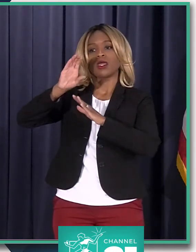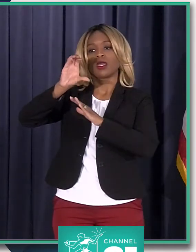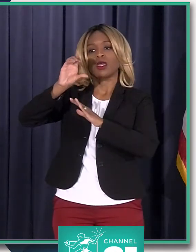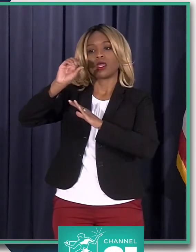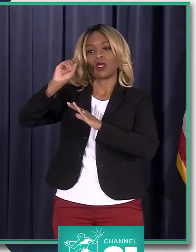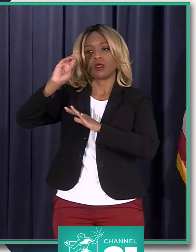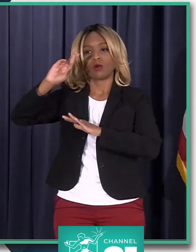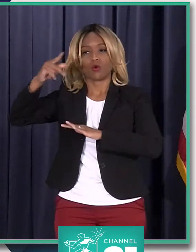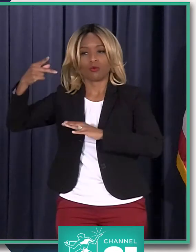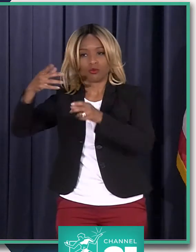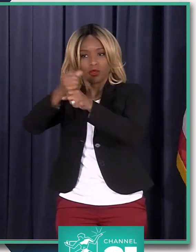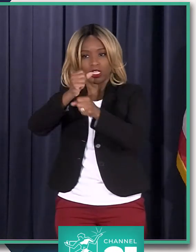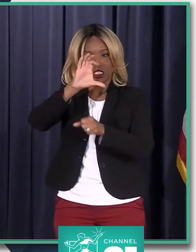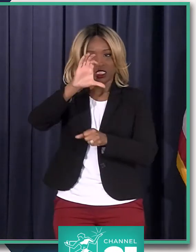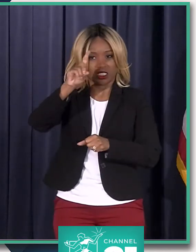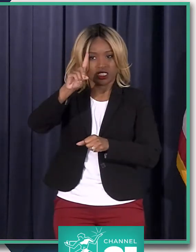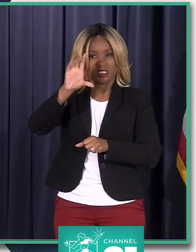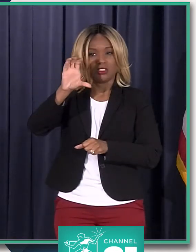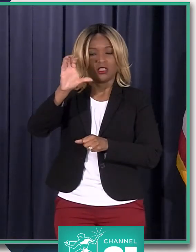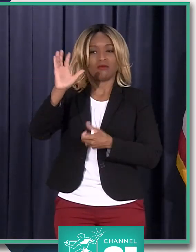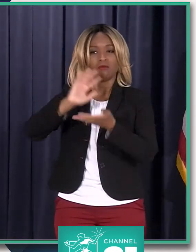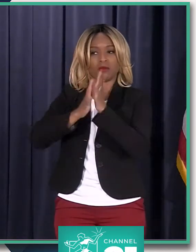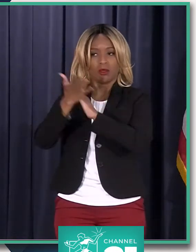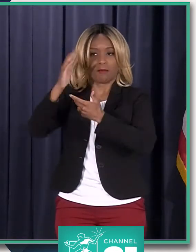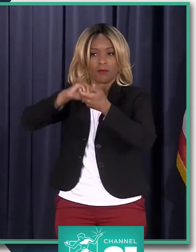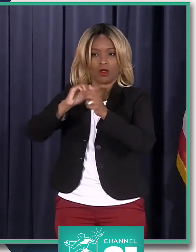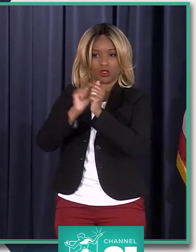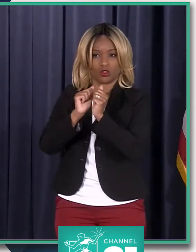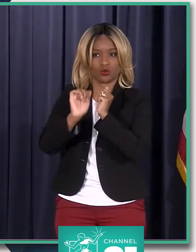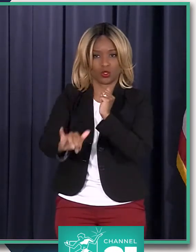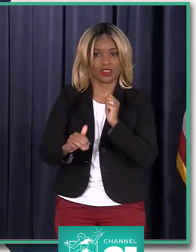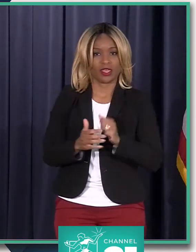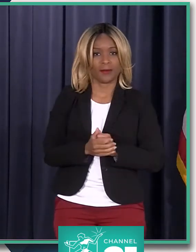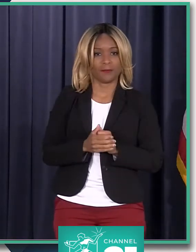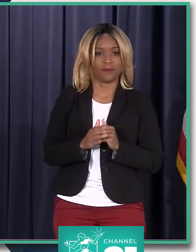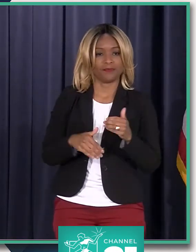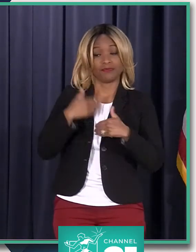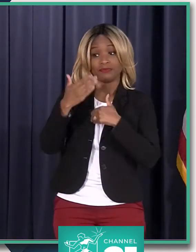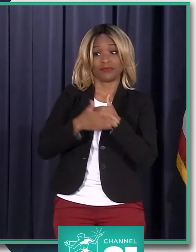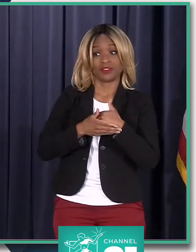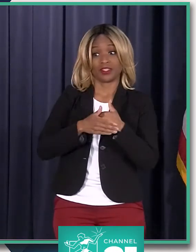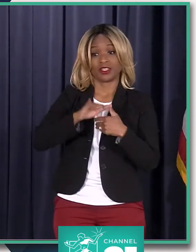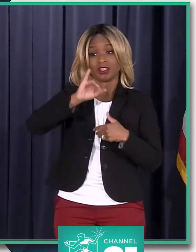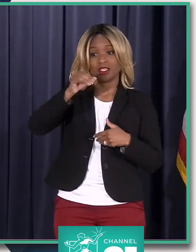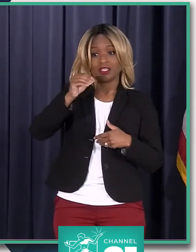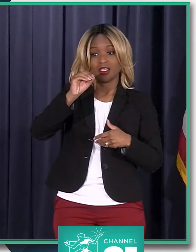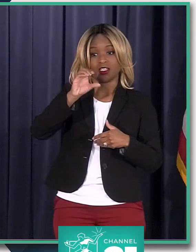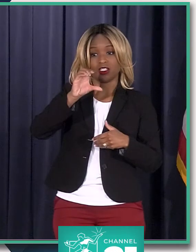time. Who's next? Next is Jocelyn. Jocelyn is next.